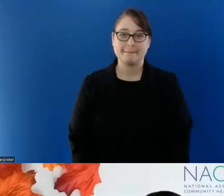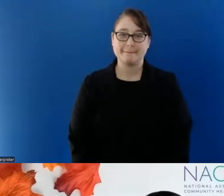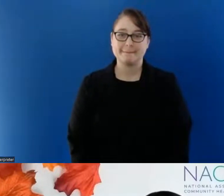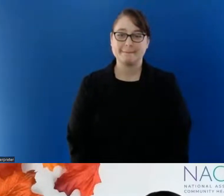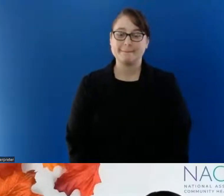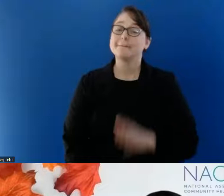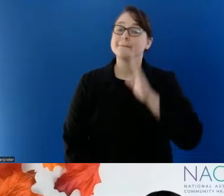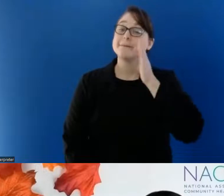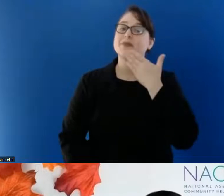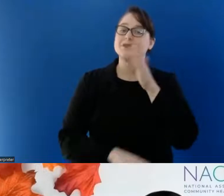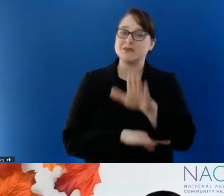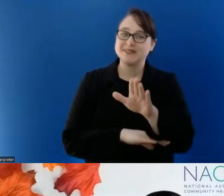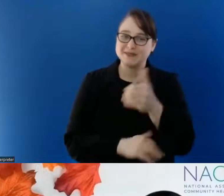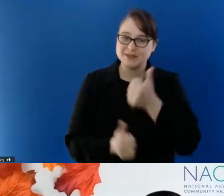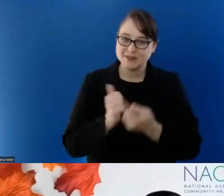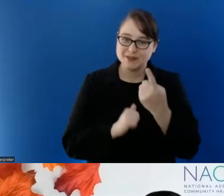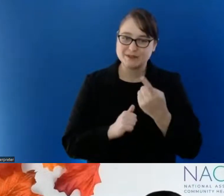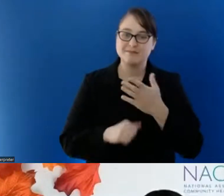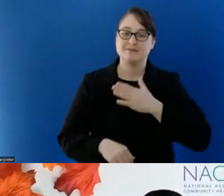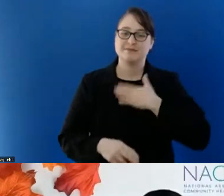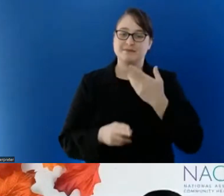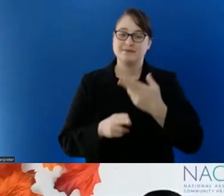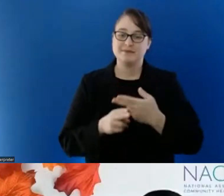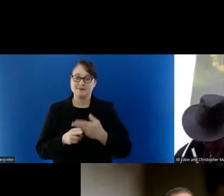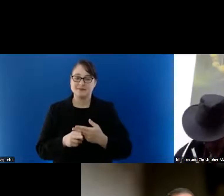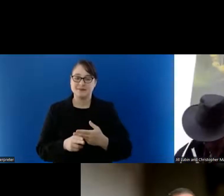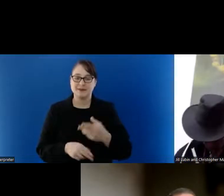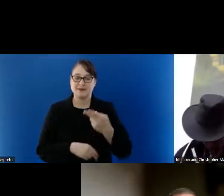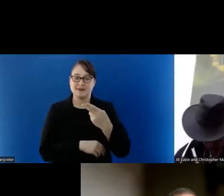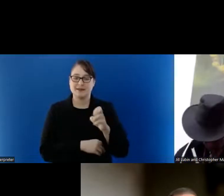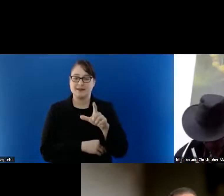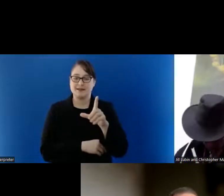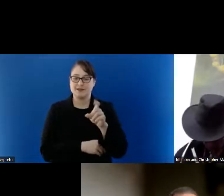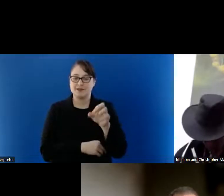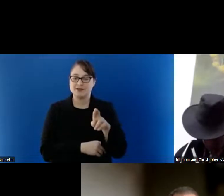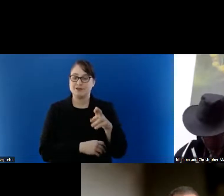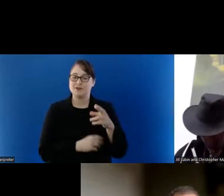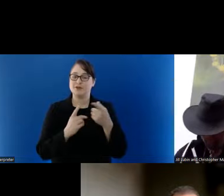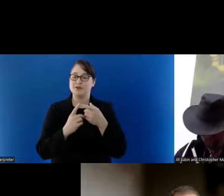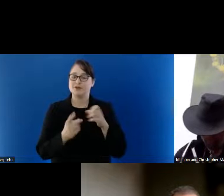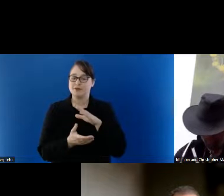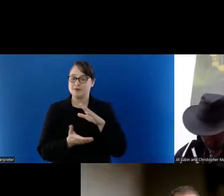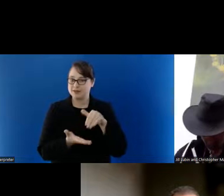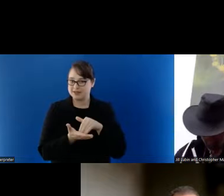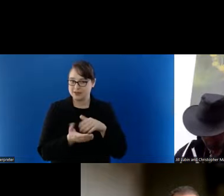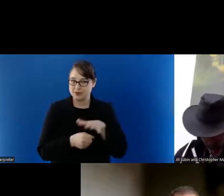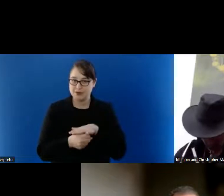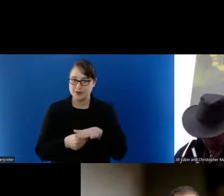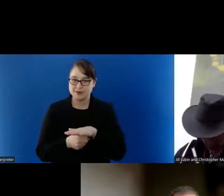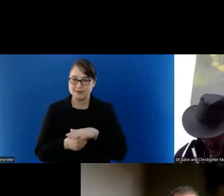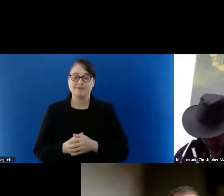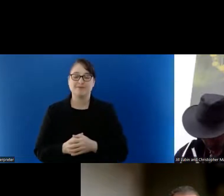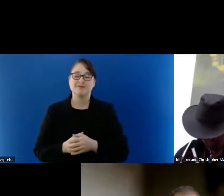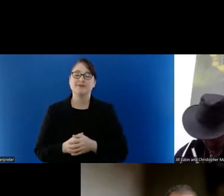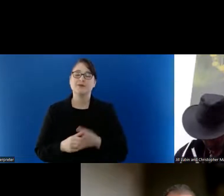Hello, good afternoon, everybody. My name is Alden from Brockton Neighborhood Health Center. So a quick question I had is, I have